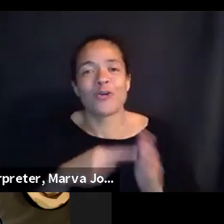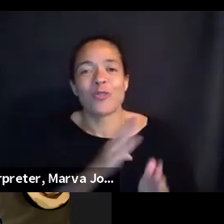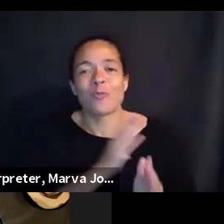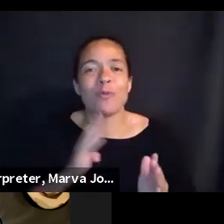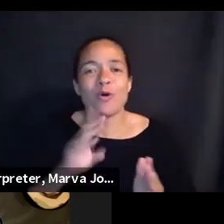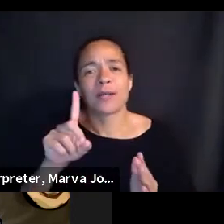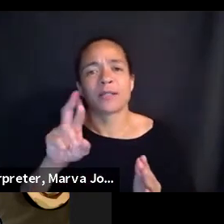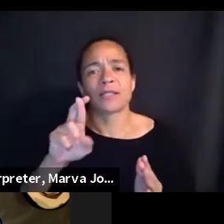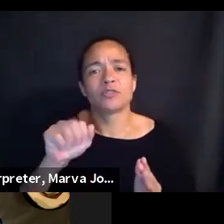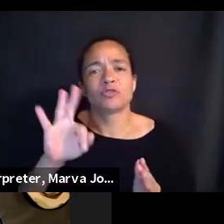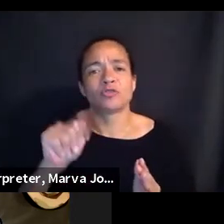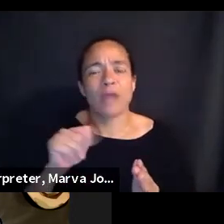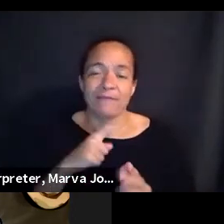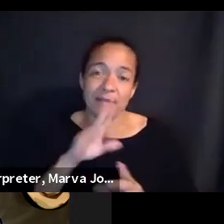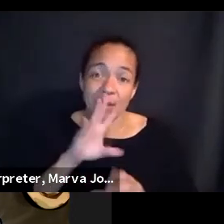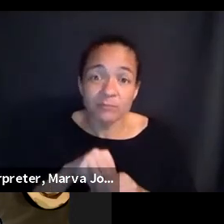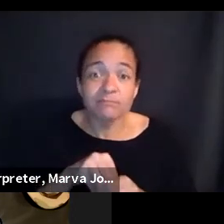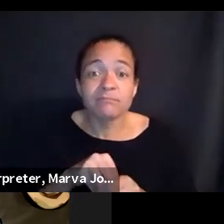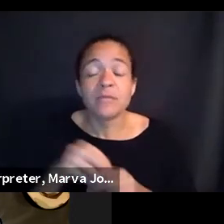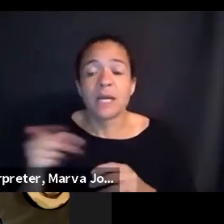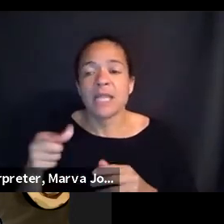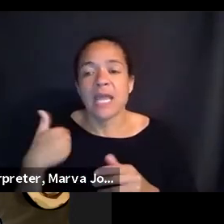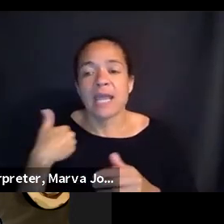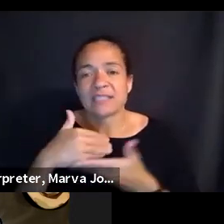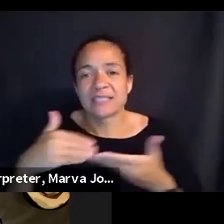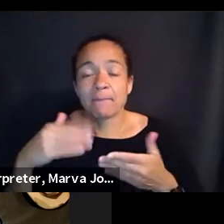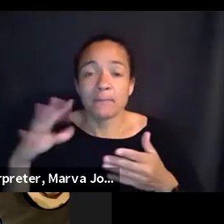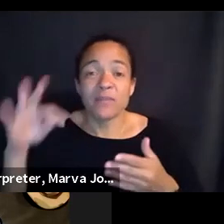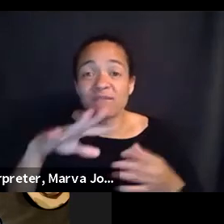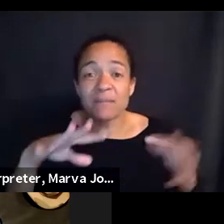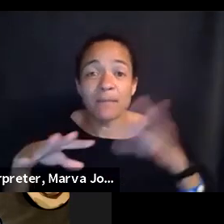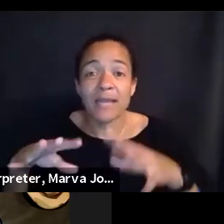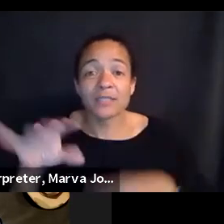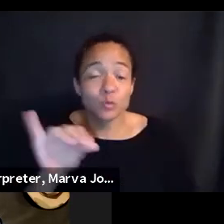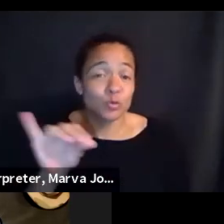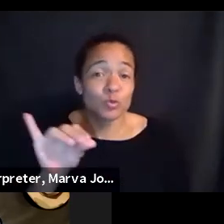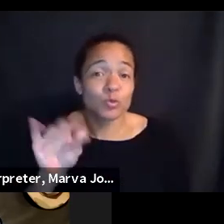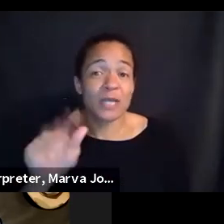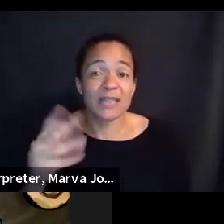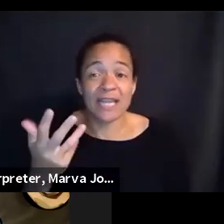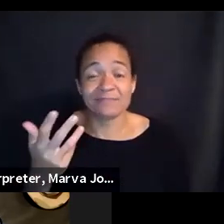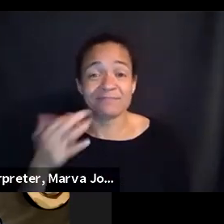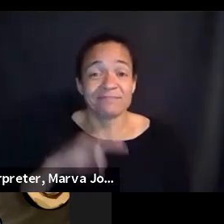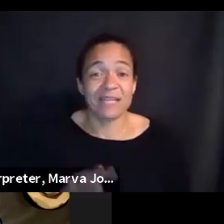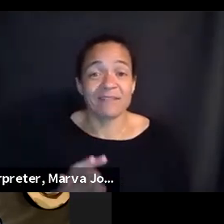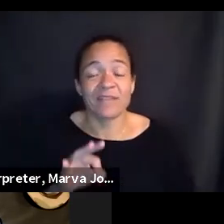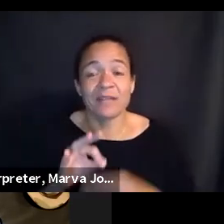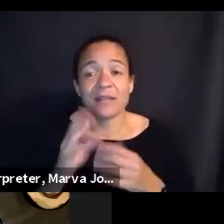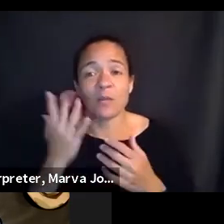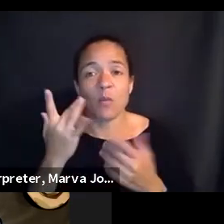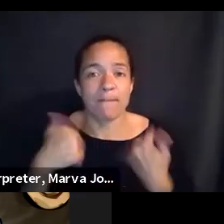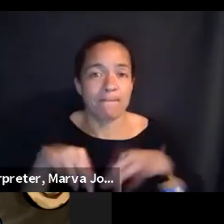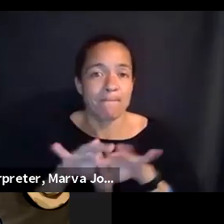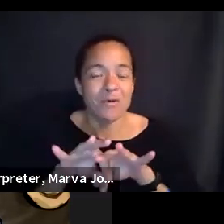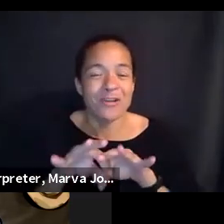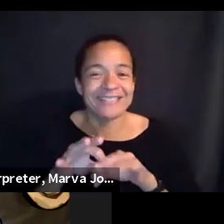were doing. They had some very thoughtful feedback. I think that's the benefit and the importance of having an engaged board,